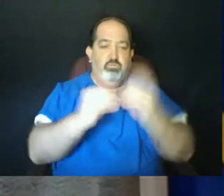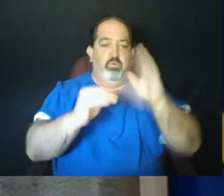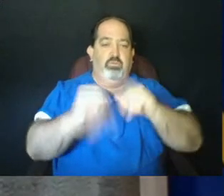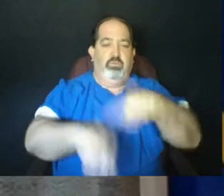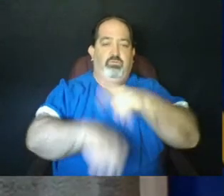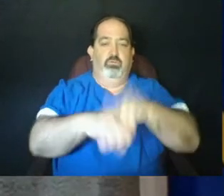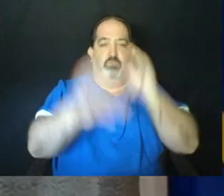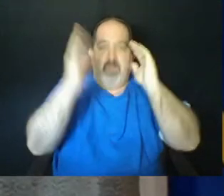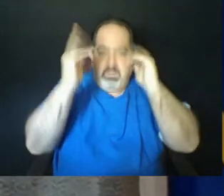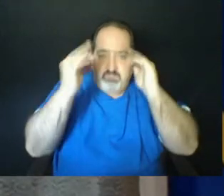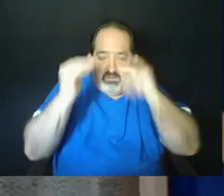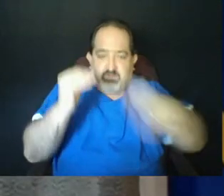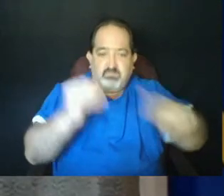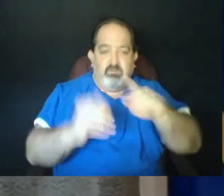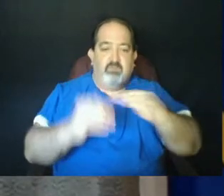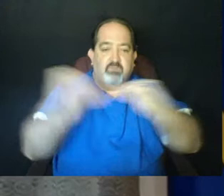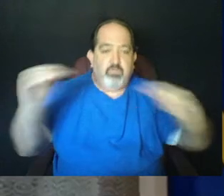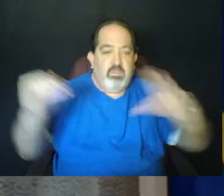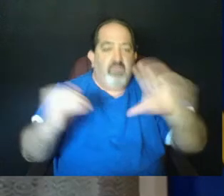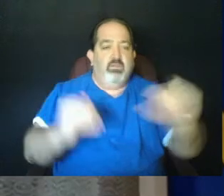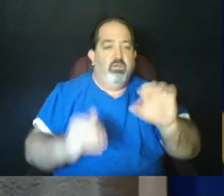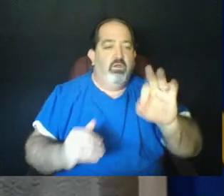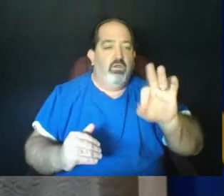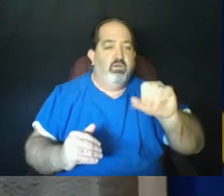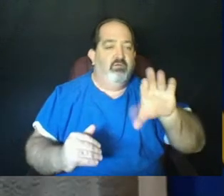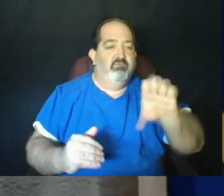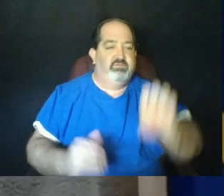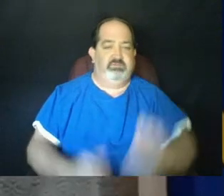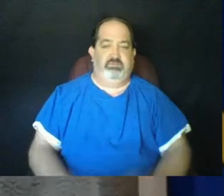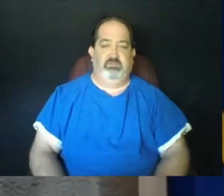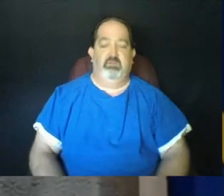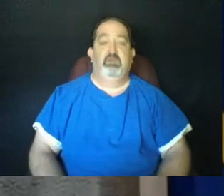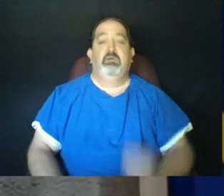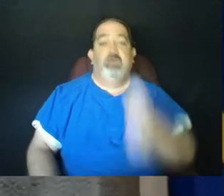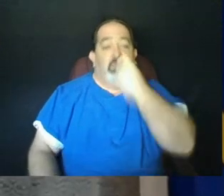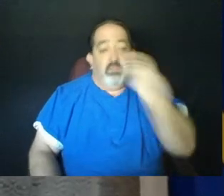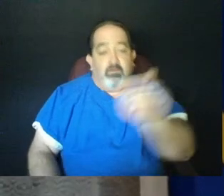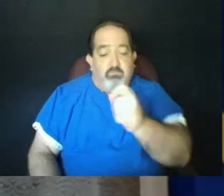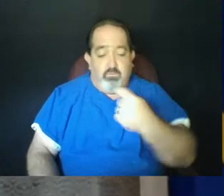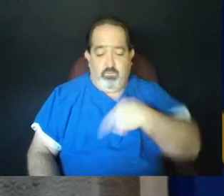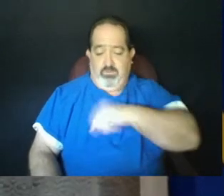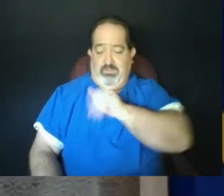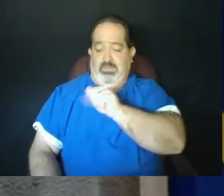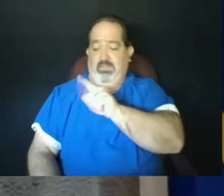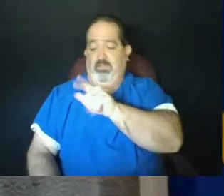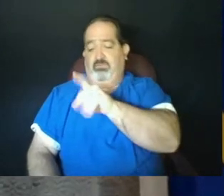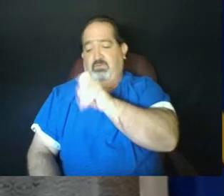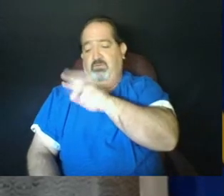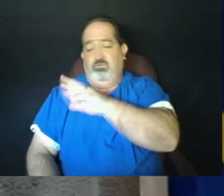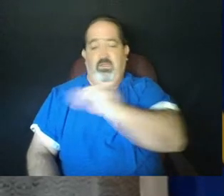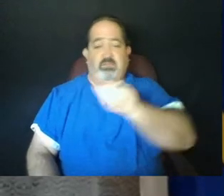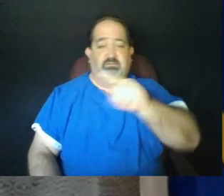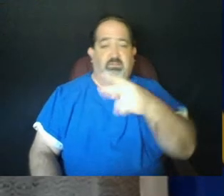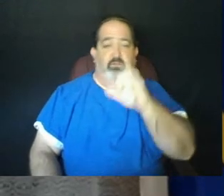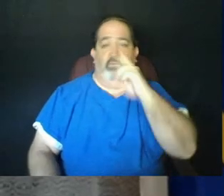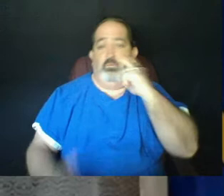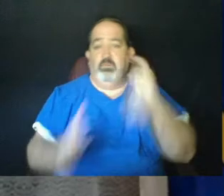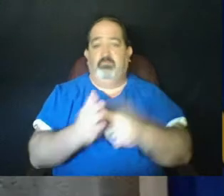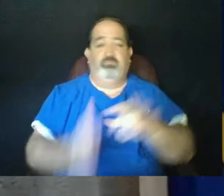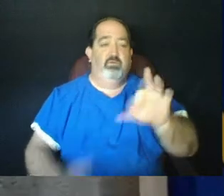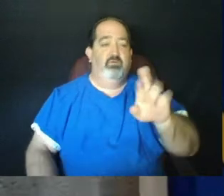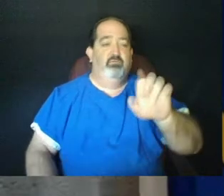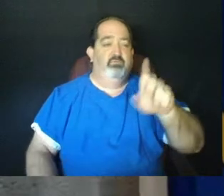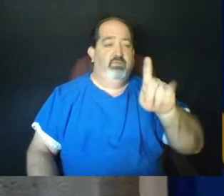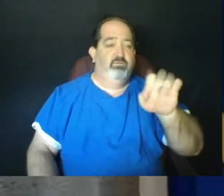normal expectations of their ranks and offices. Therefore do we, Alexander and Tahira, recognize Frederick